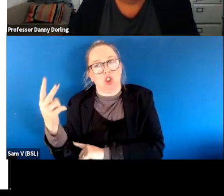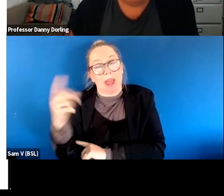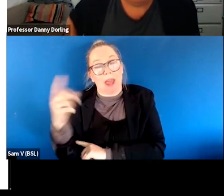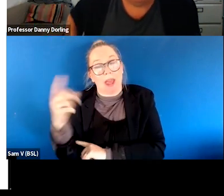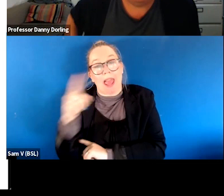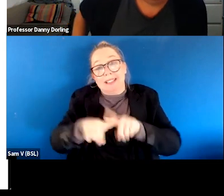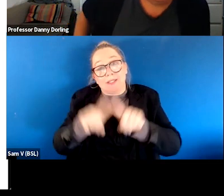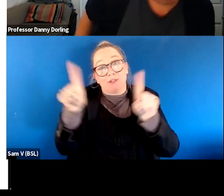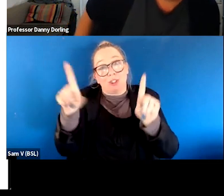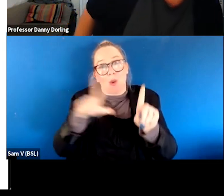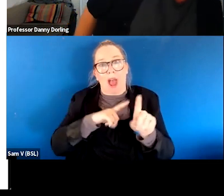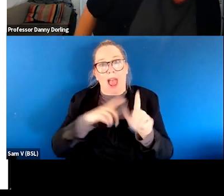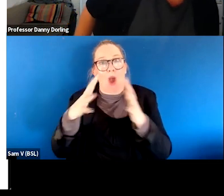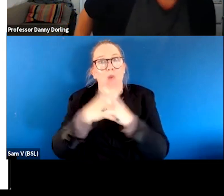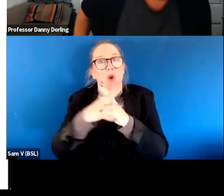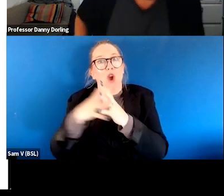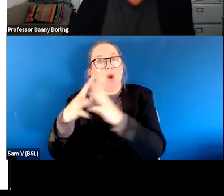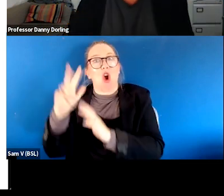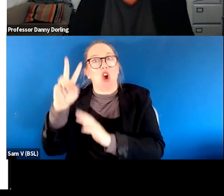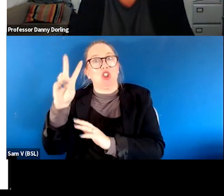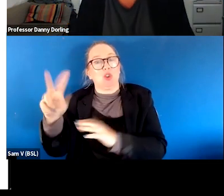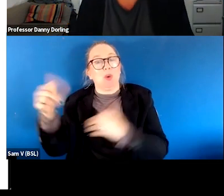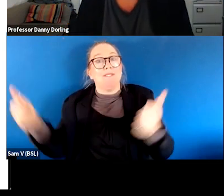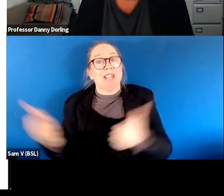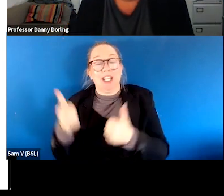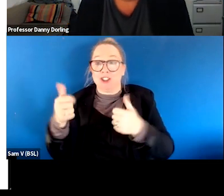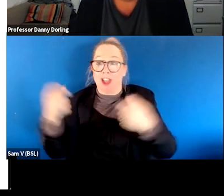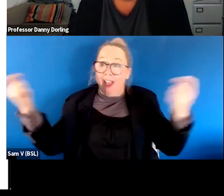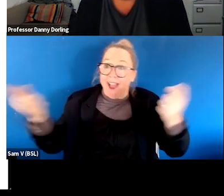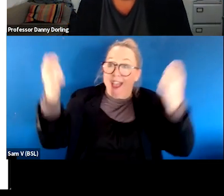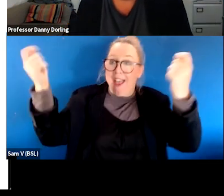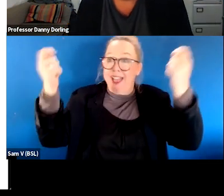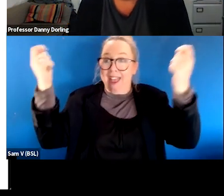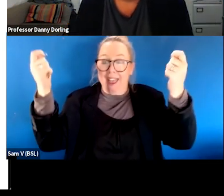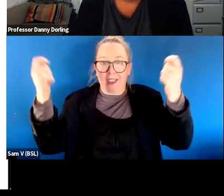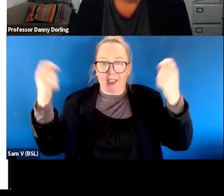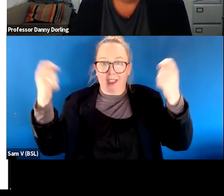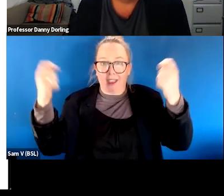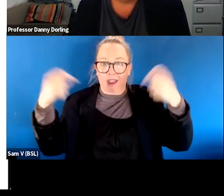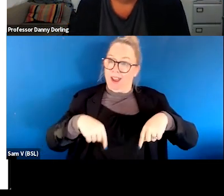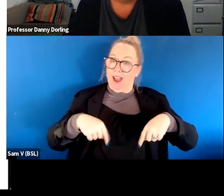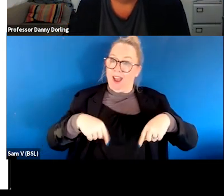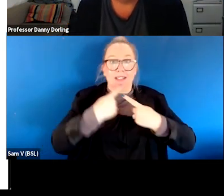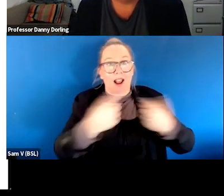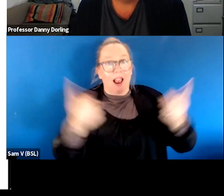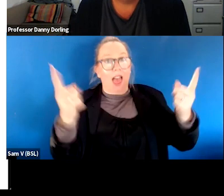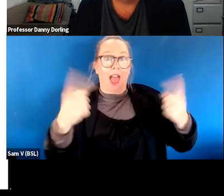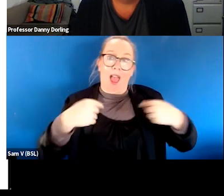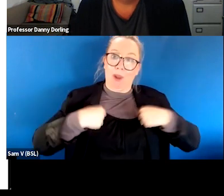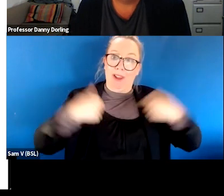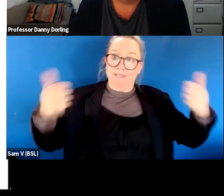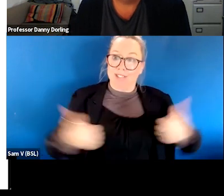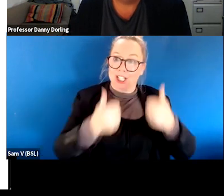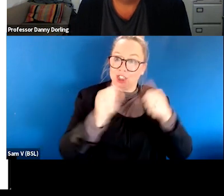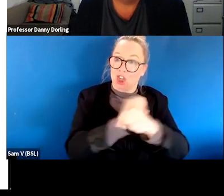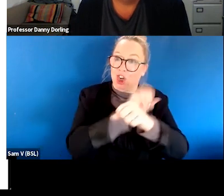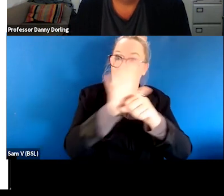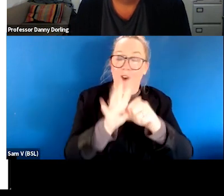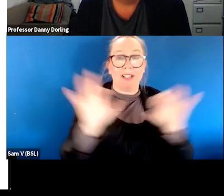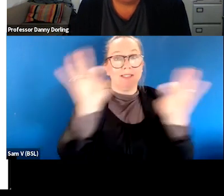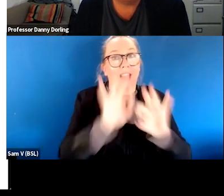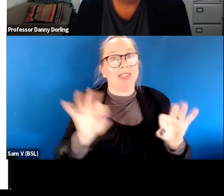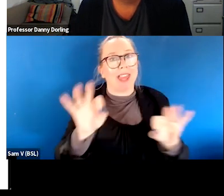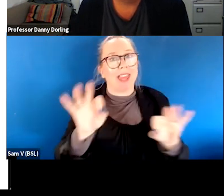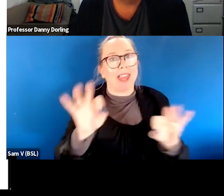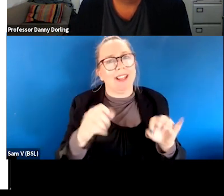Europe, a VE or VJ day. There isn't a time you can declare that you've won. It's different, and